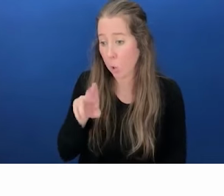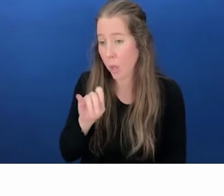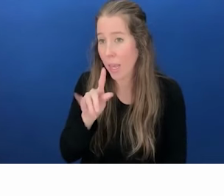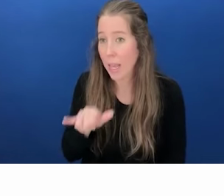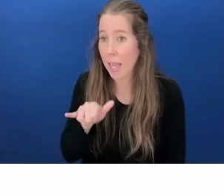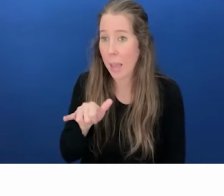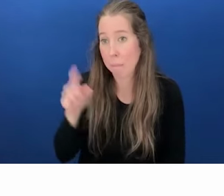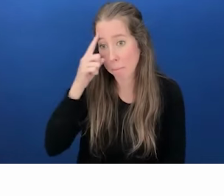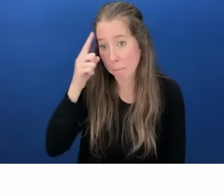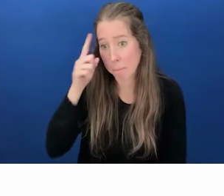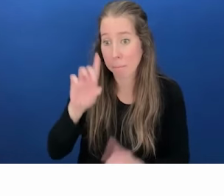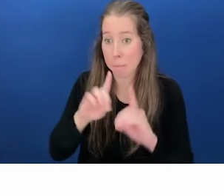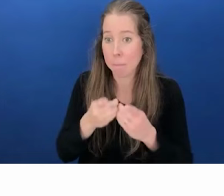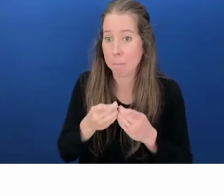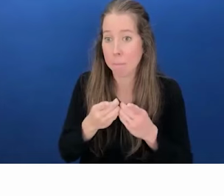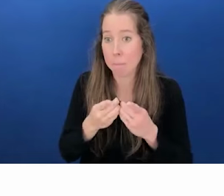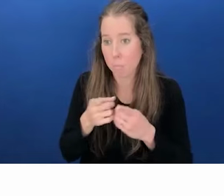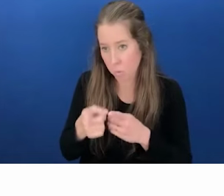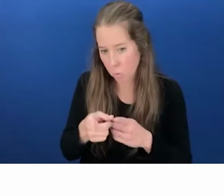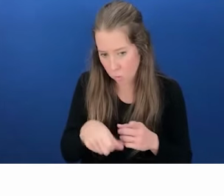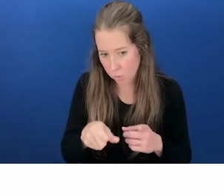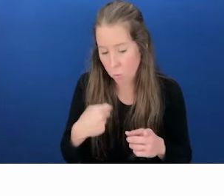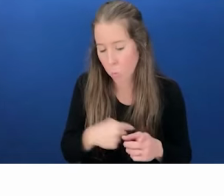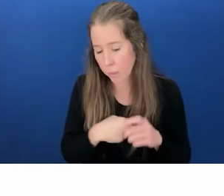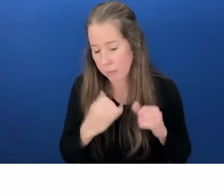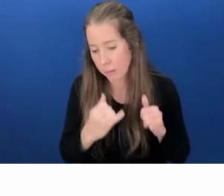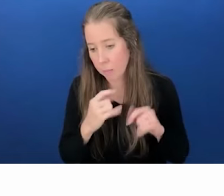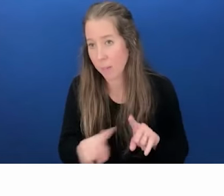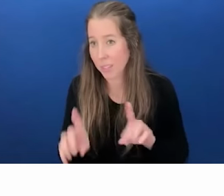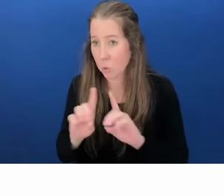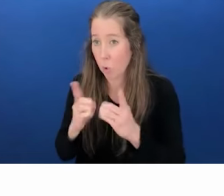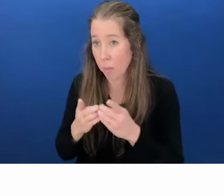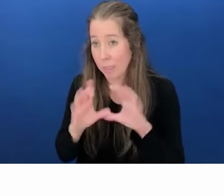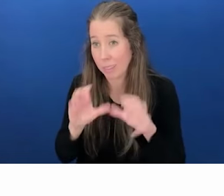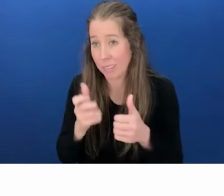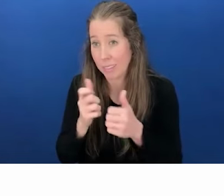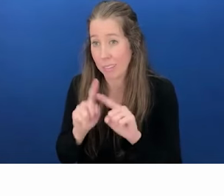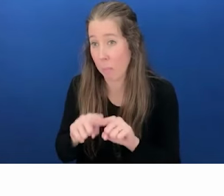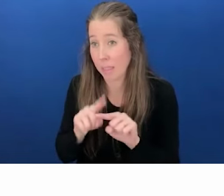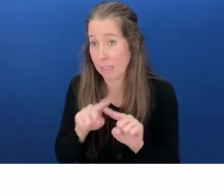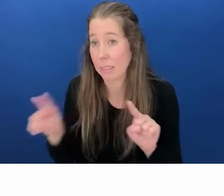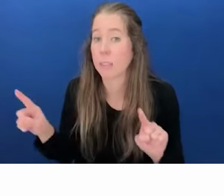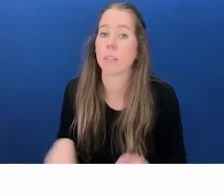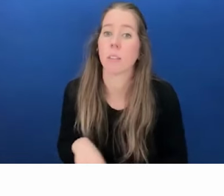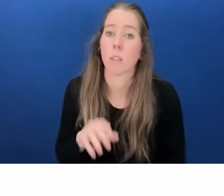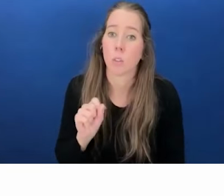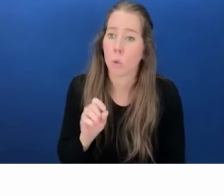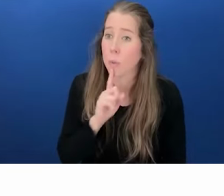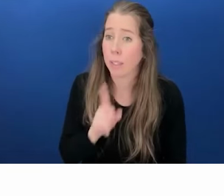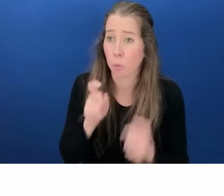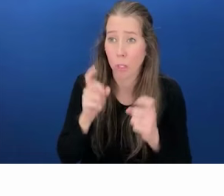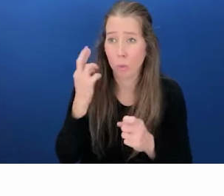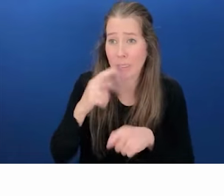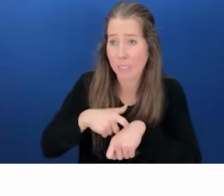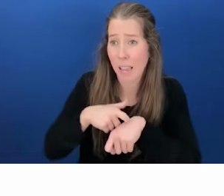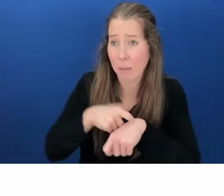department. Yeah, so you always do, we always do, but it's department by department. Yeah. So really quickly, because we're